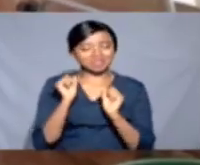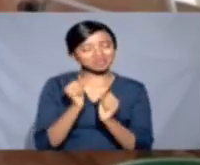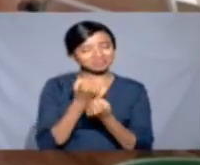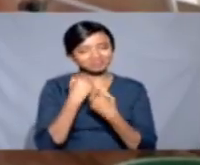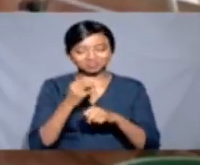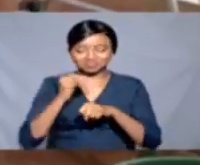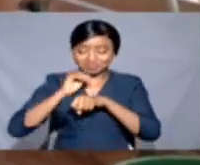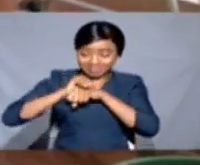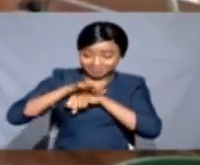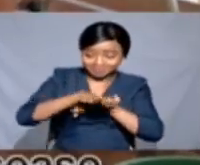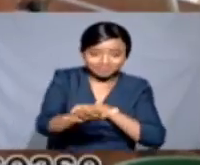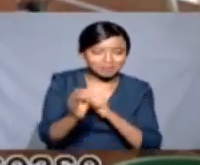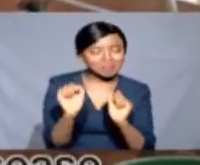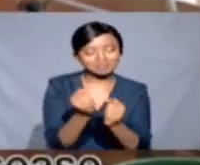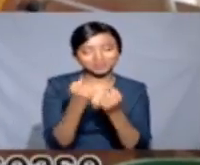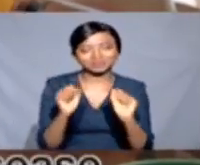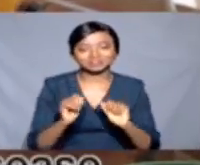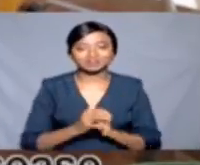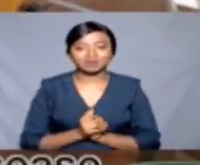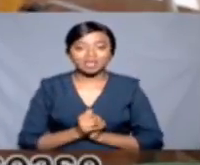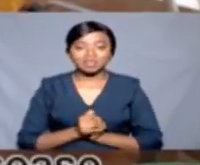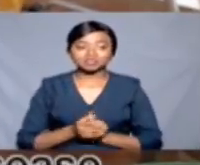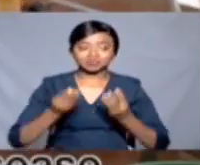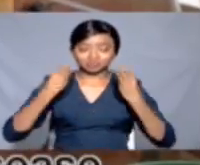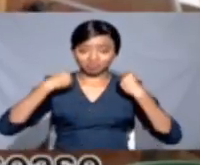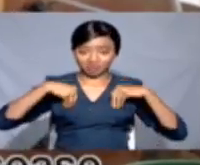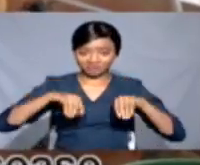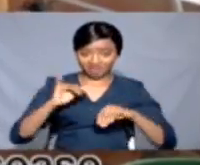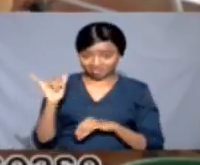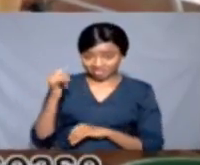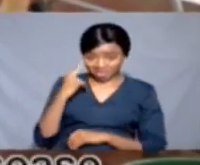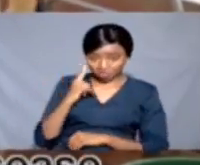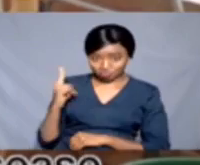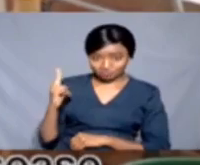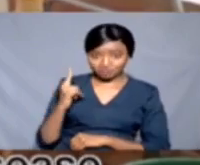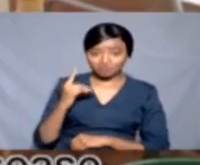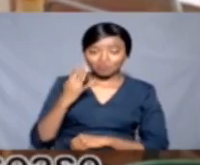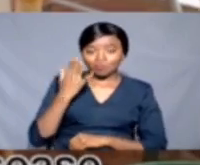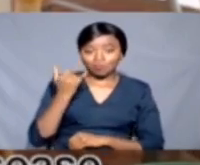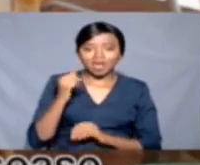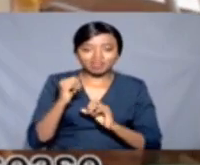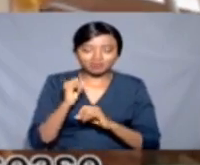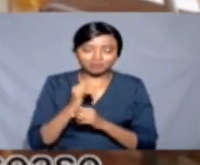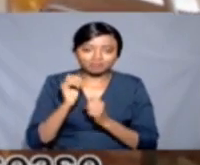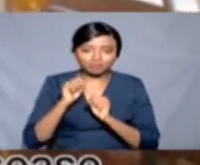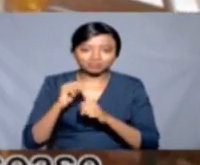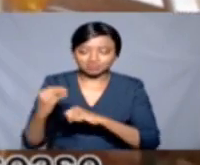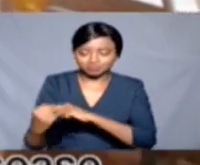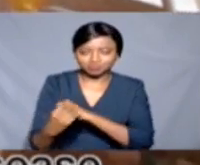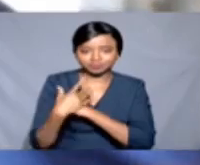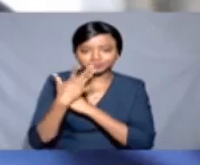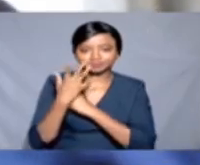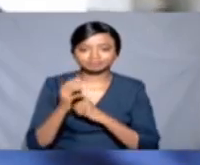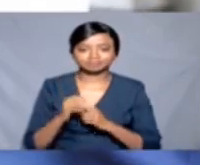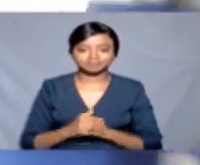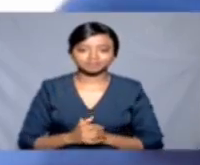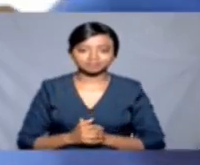wala kuambukiziwa. Nao wanavala vile juu hao wanapasha ambukiziwa na